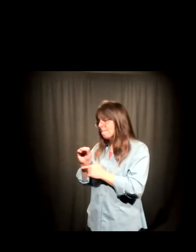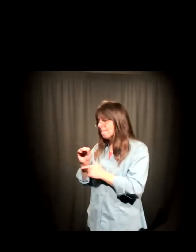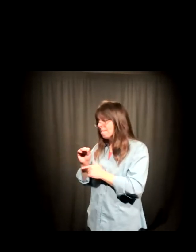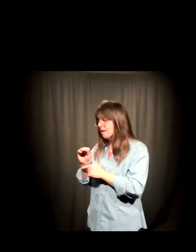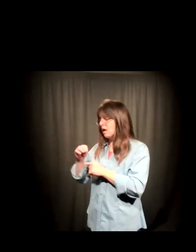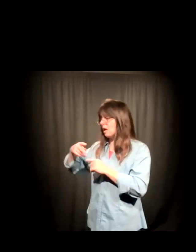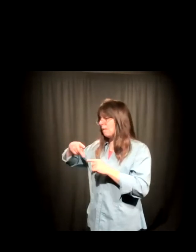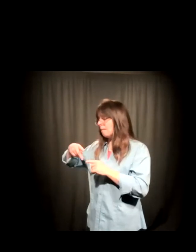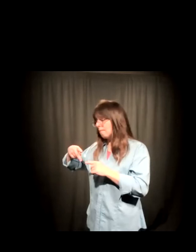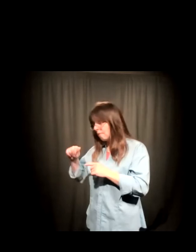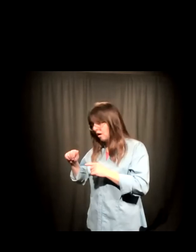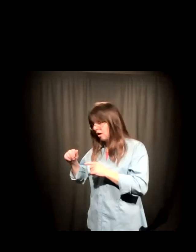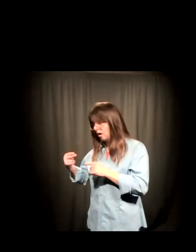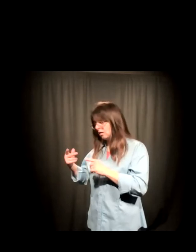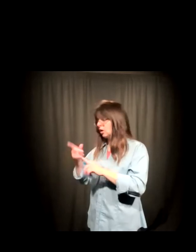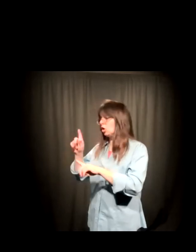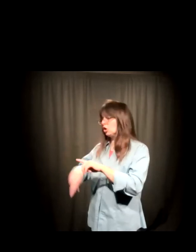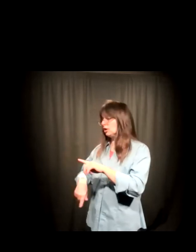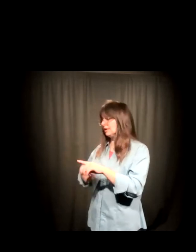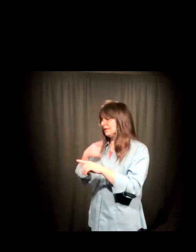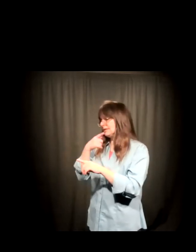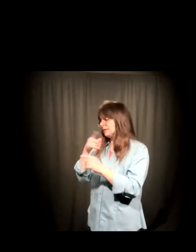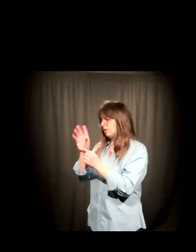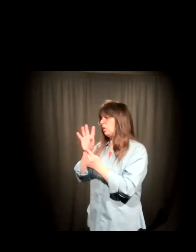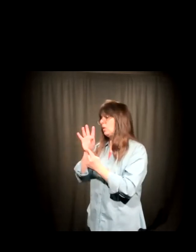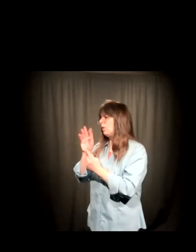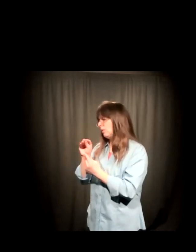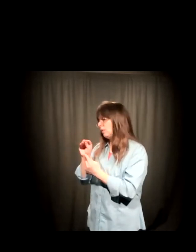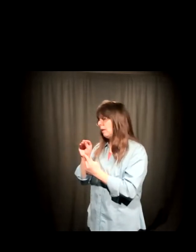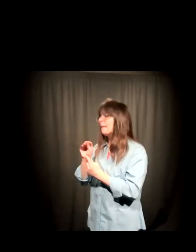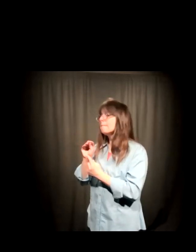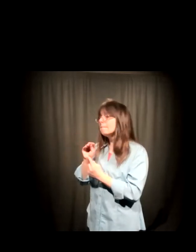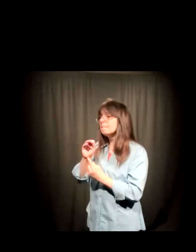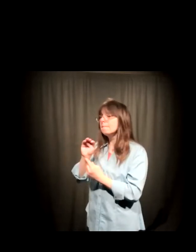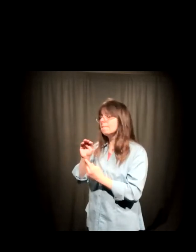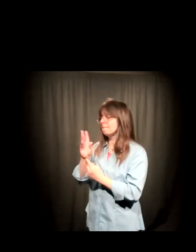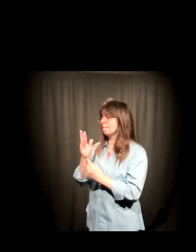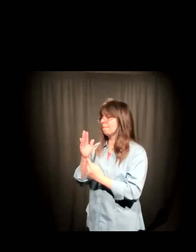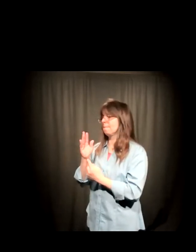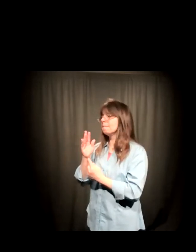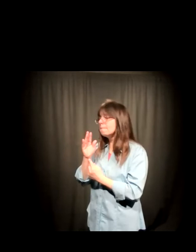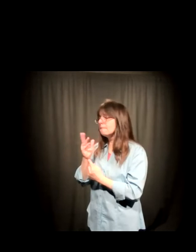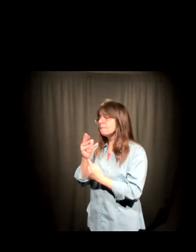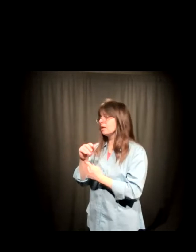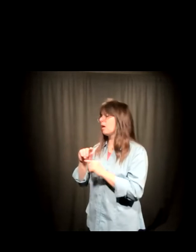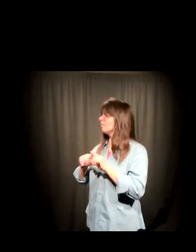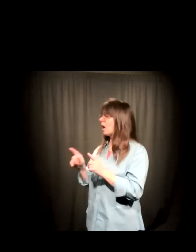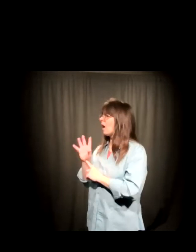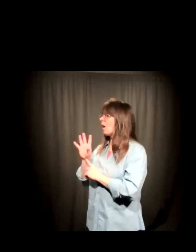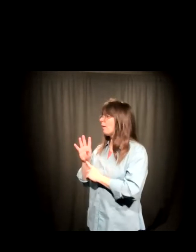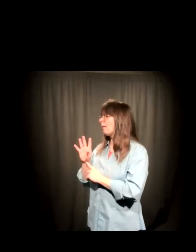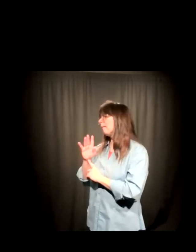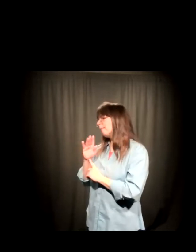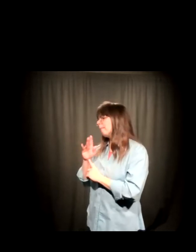p couldn't blow out a candle. And from that simple notion of learning